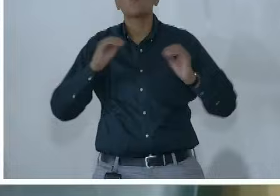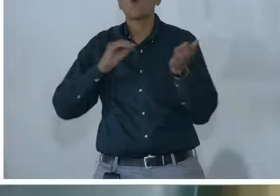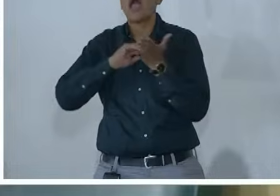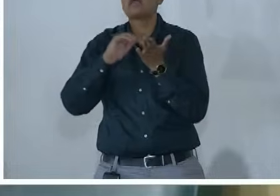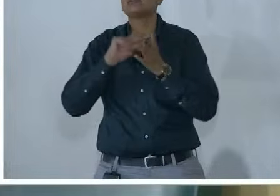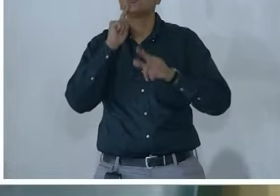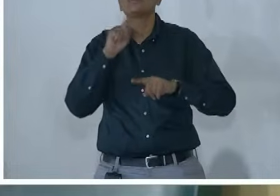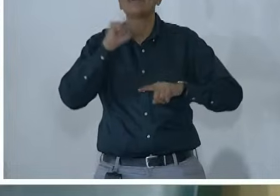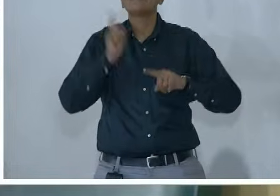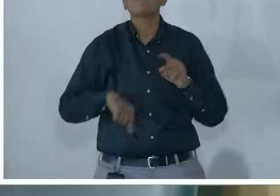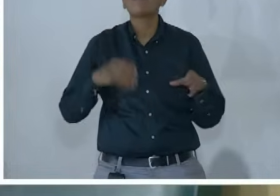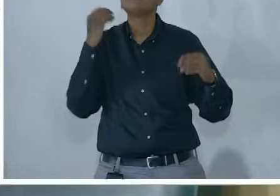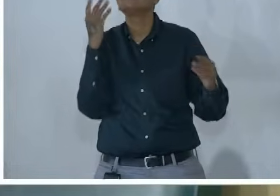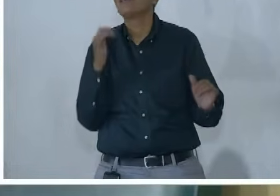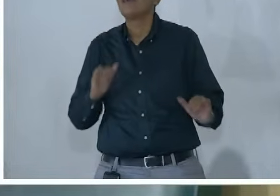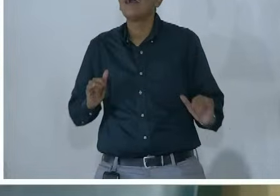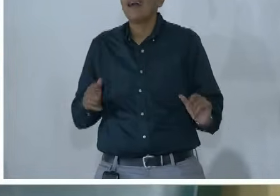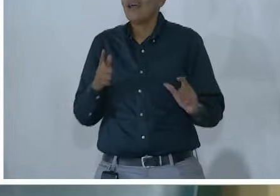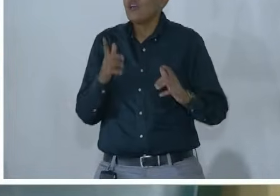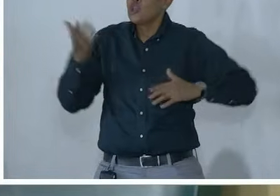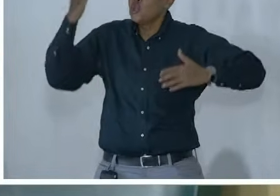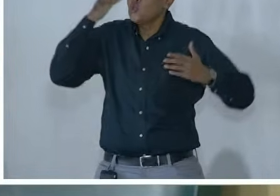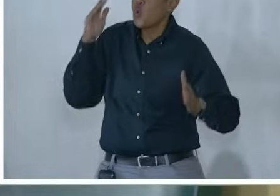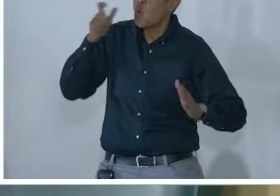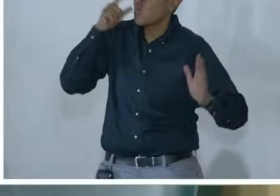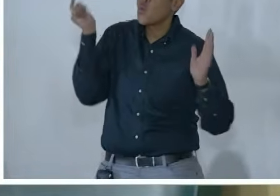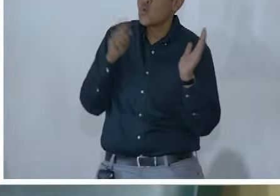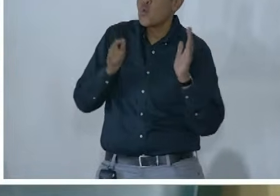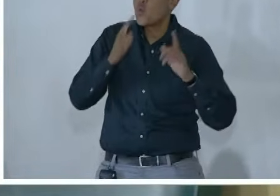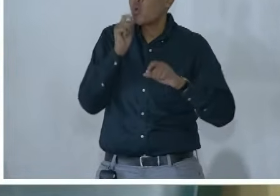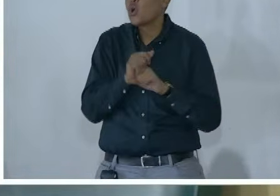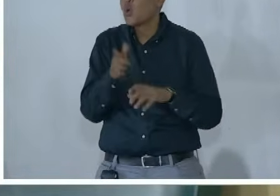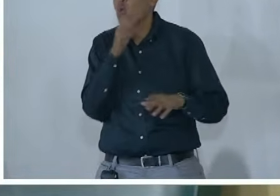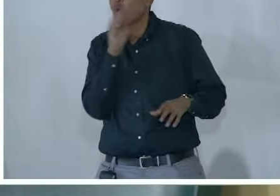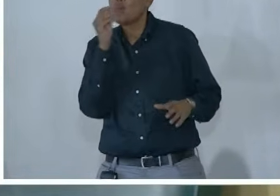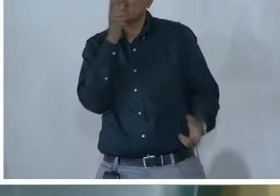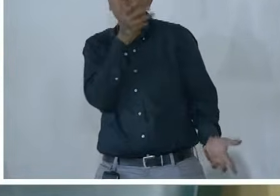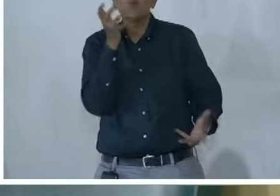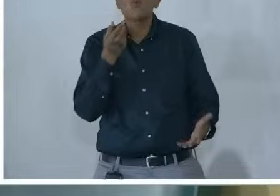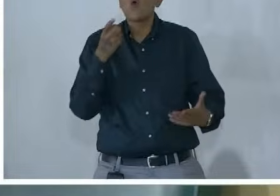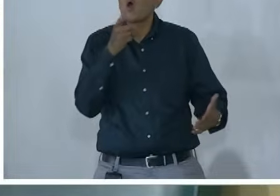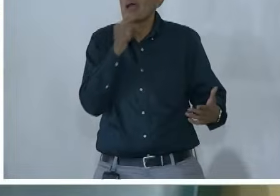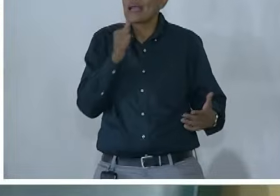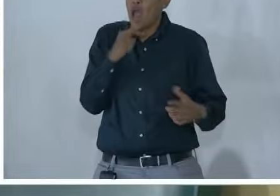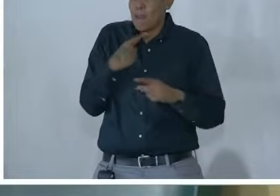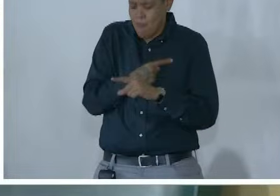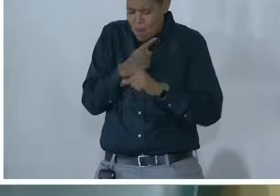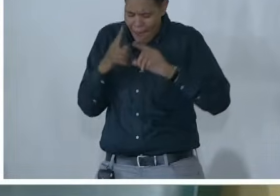They can't say, we don't know who these companies are, or they're not